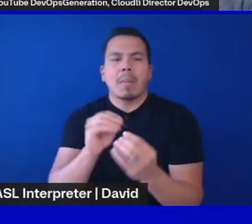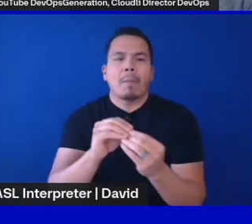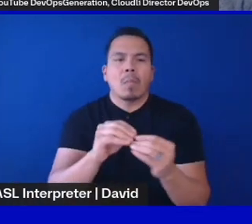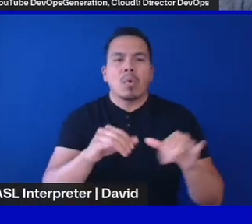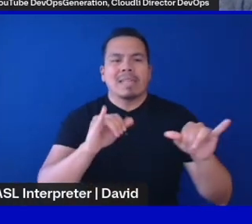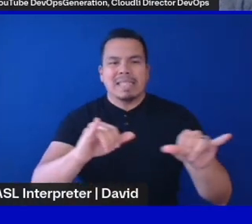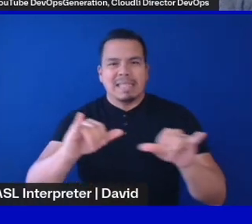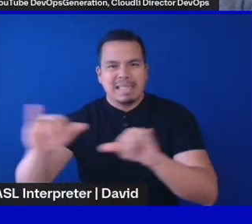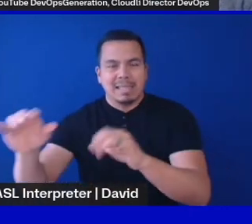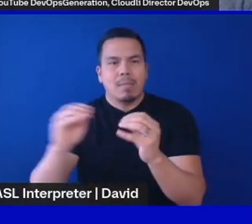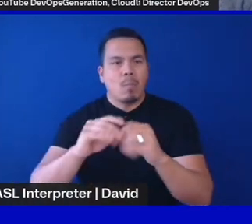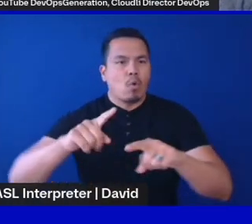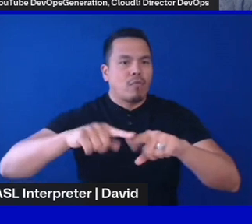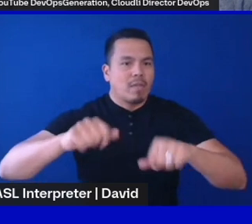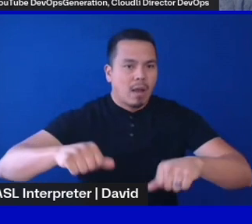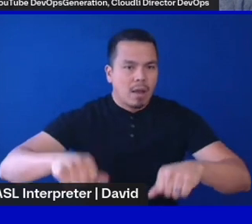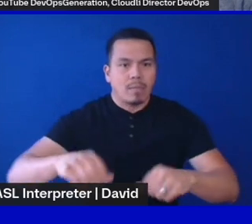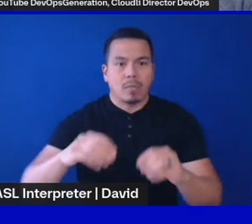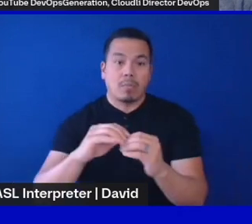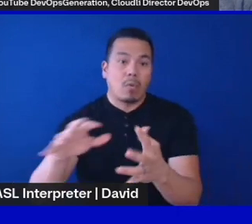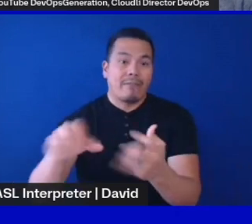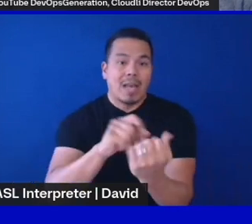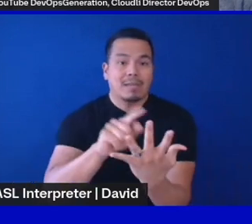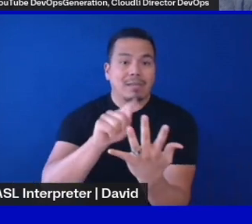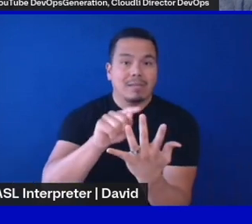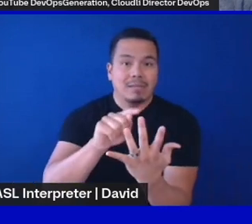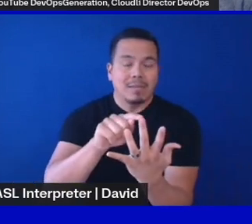faster. A real-world example,